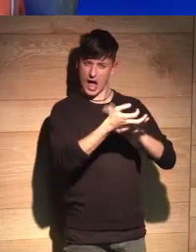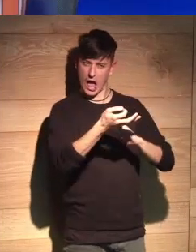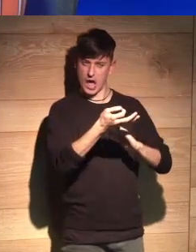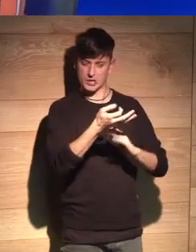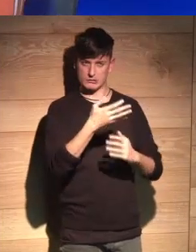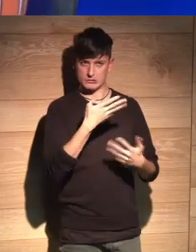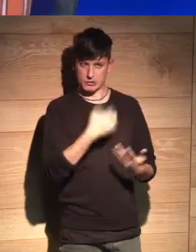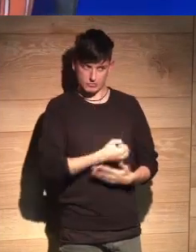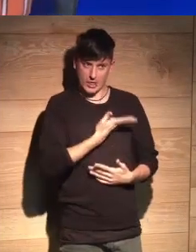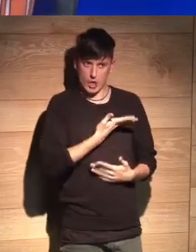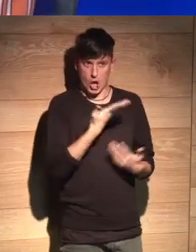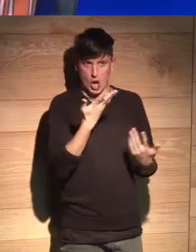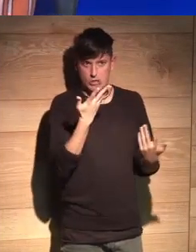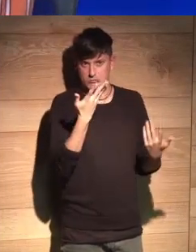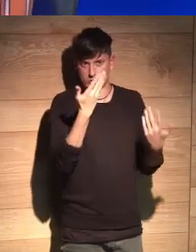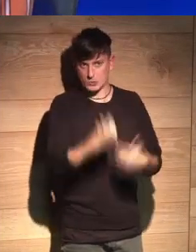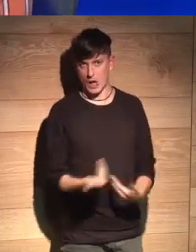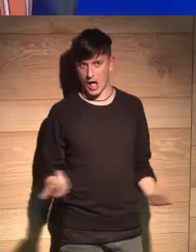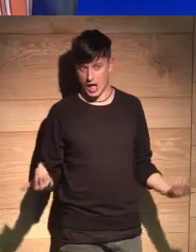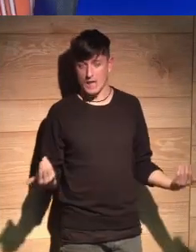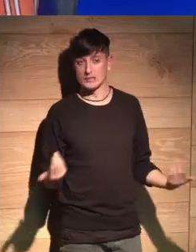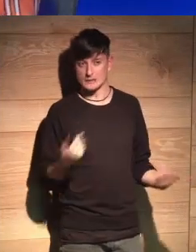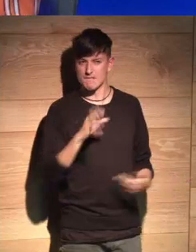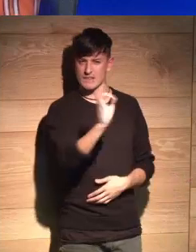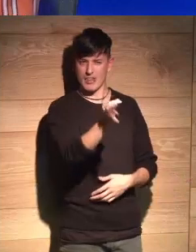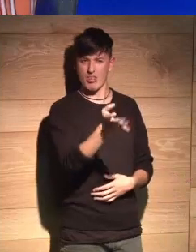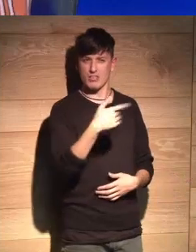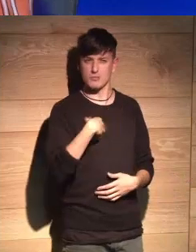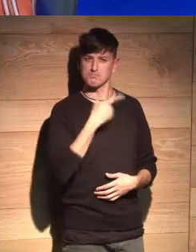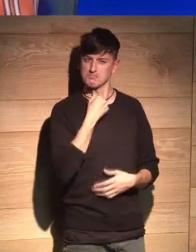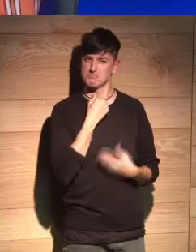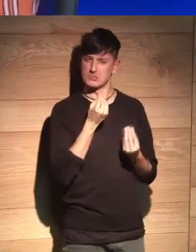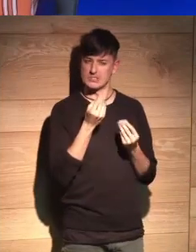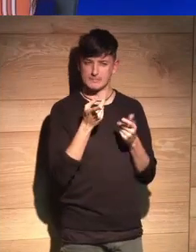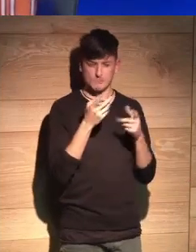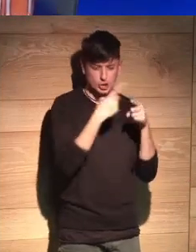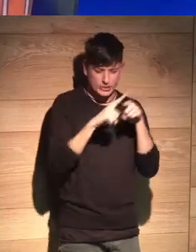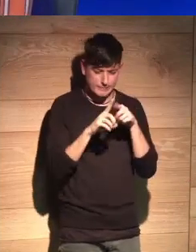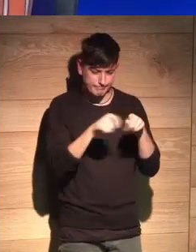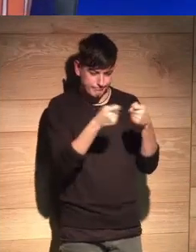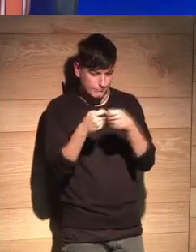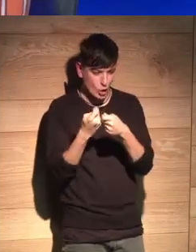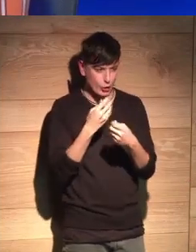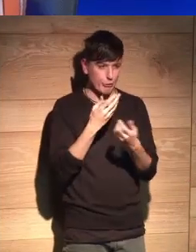I didn't want to be an engineer. But it is true that I liked